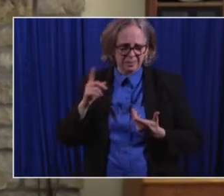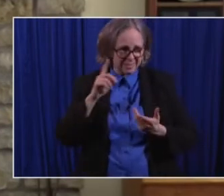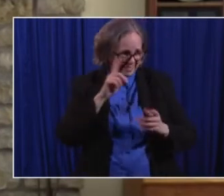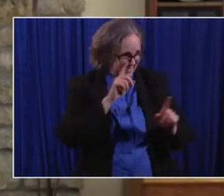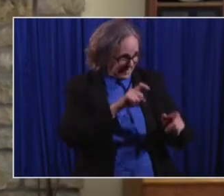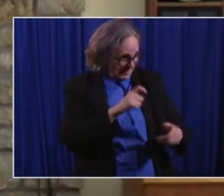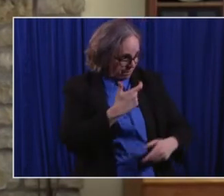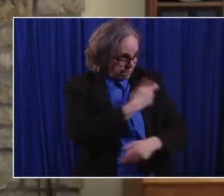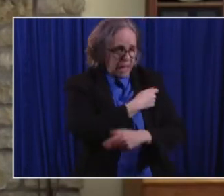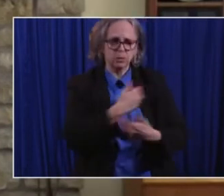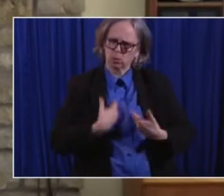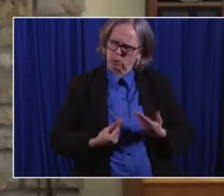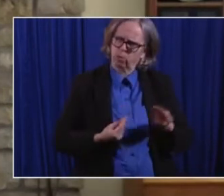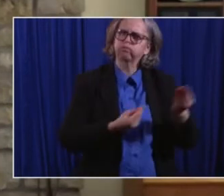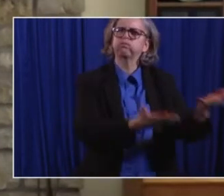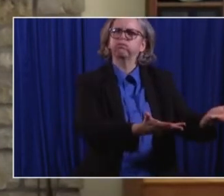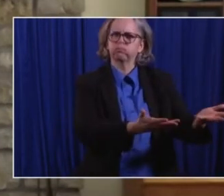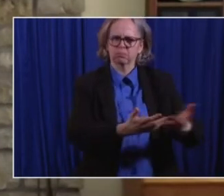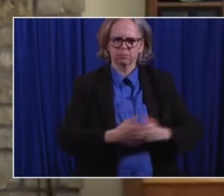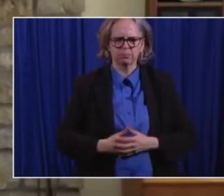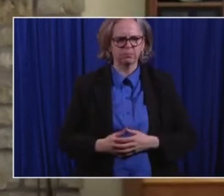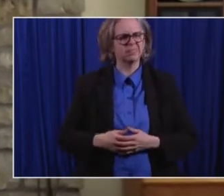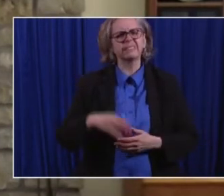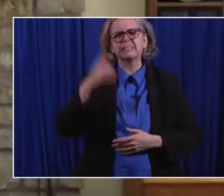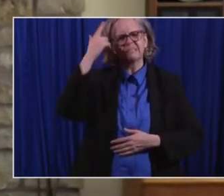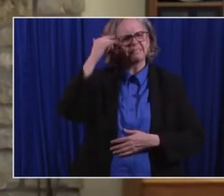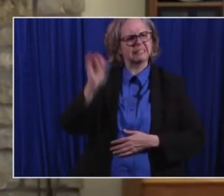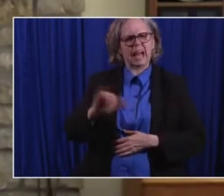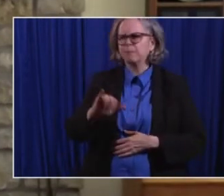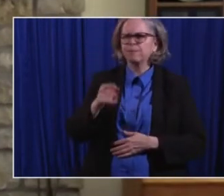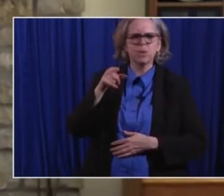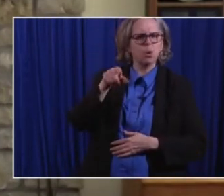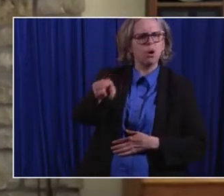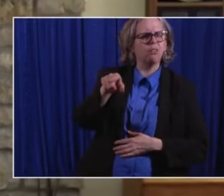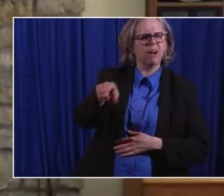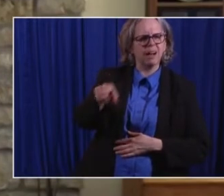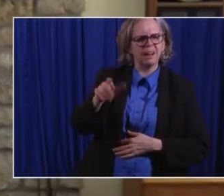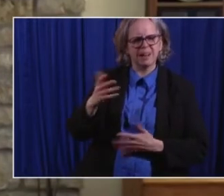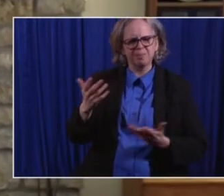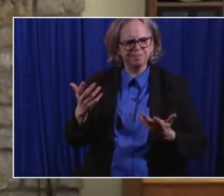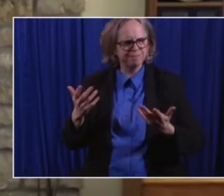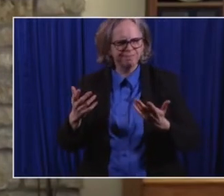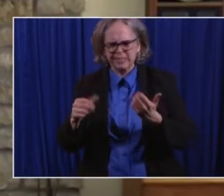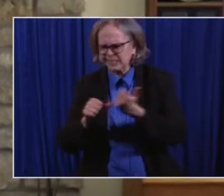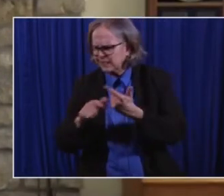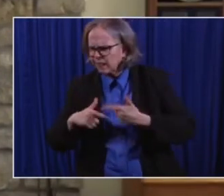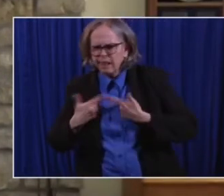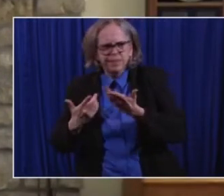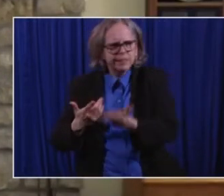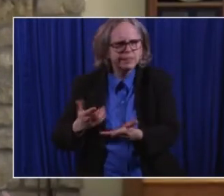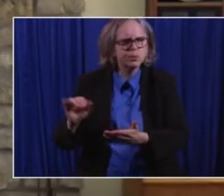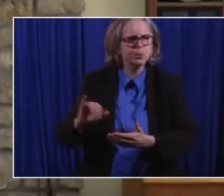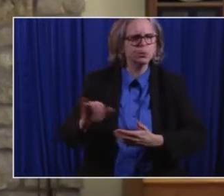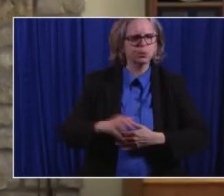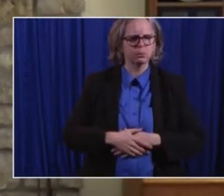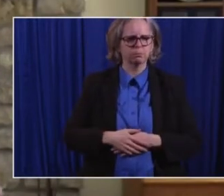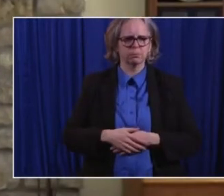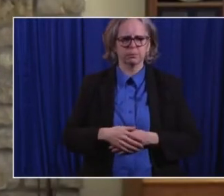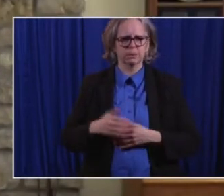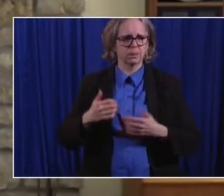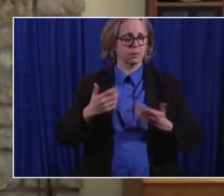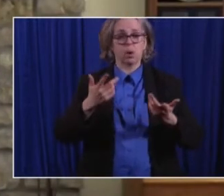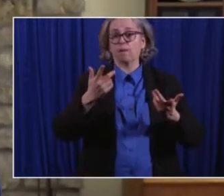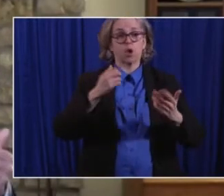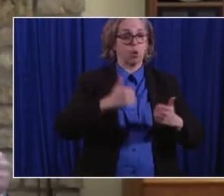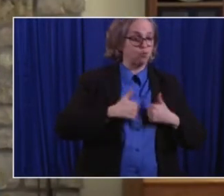homes. Same thing would be true with a resident or a staff member who has changed their mind, who didn't want